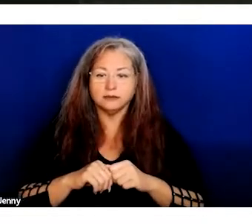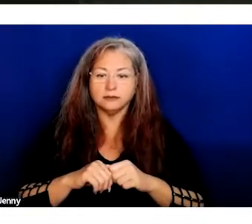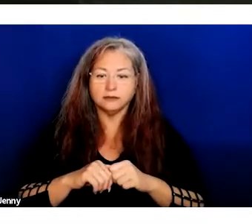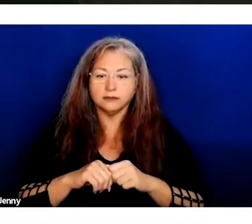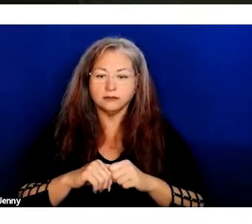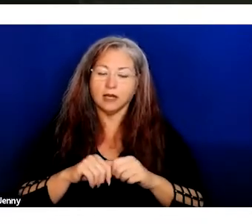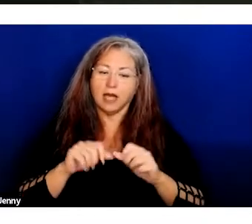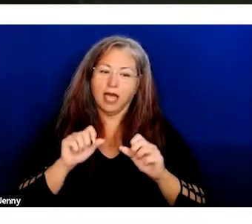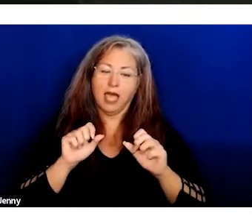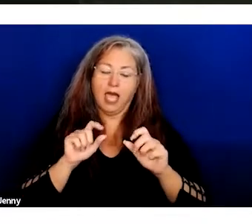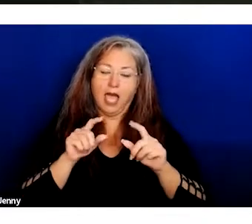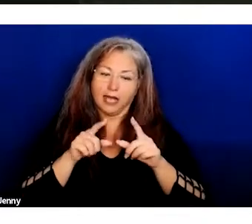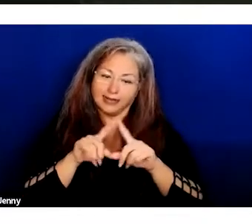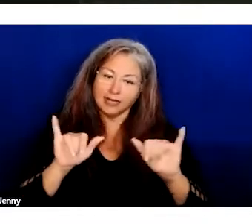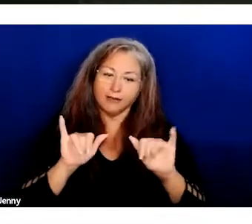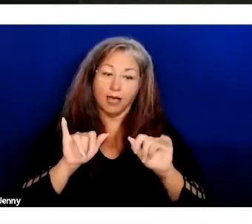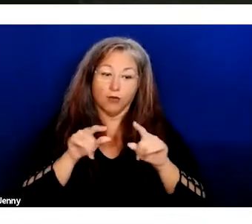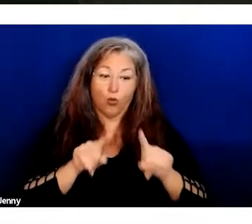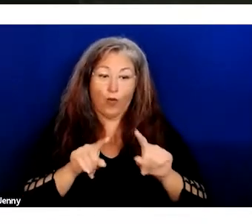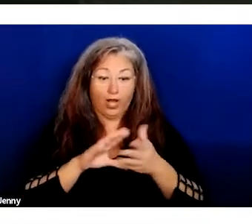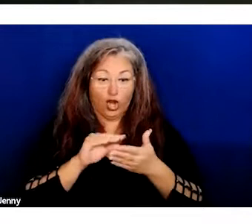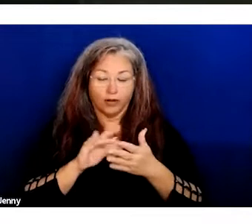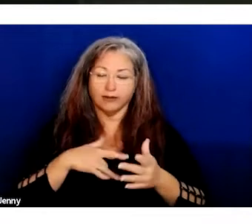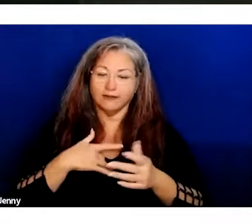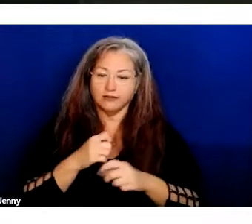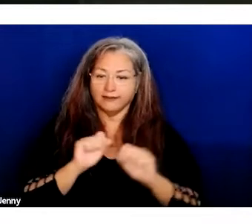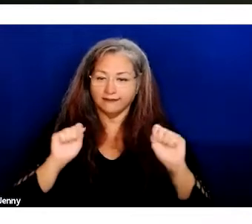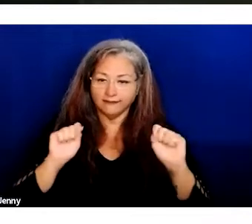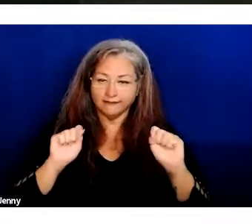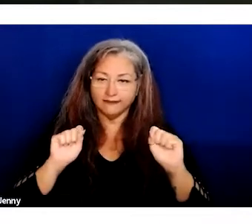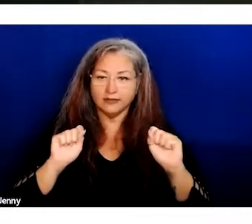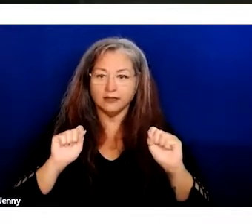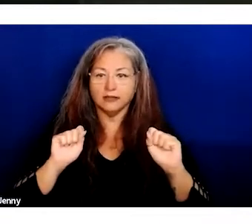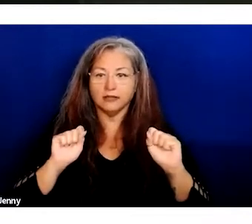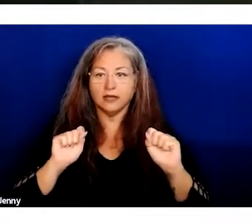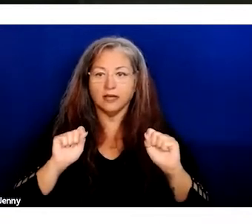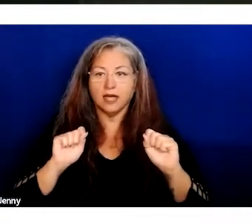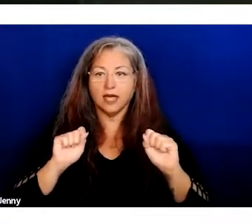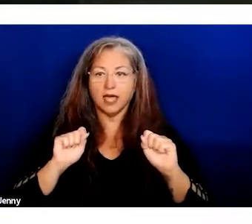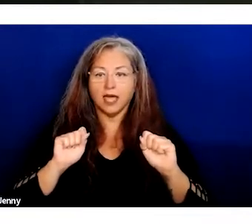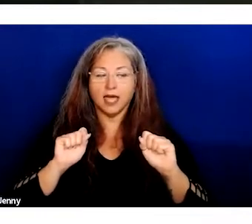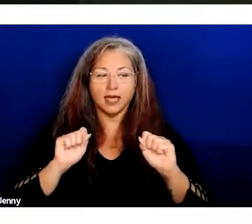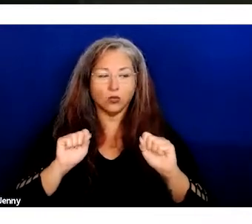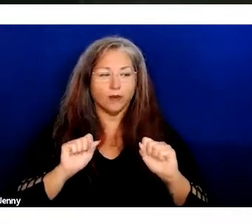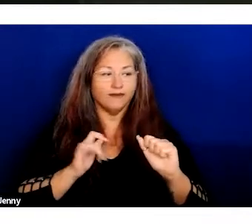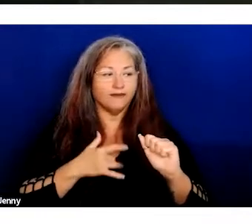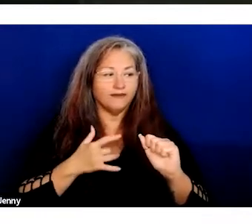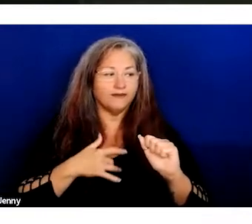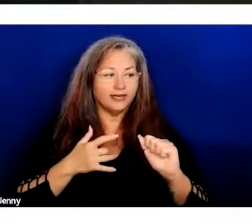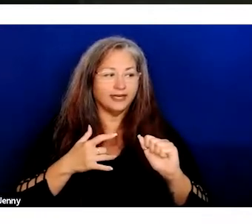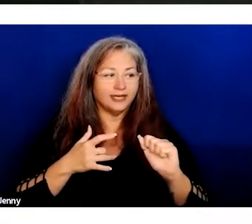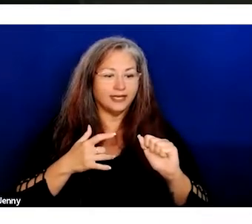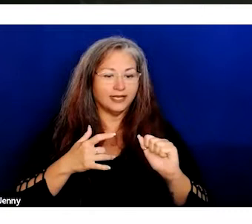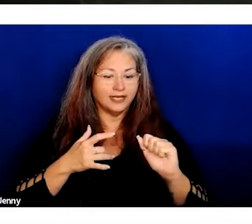but feel safe doing it and feel like they have a place to